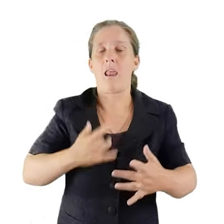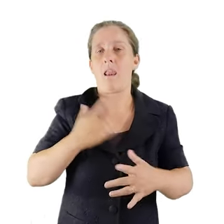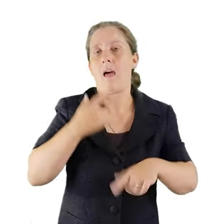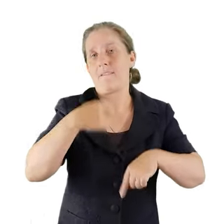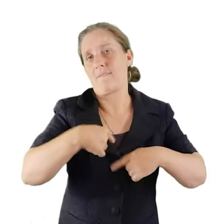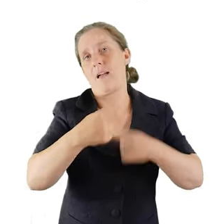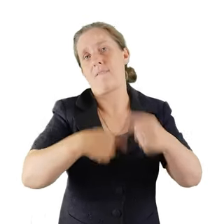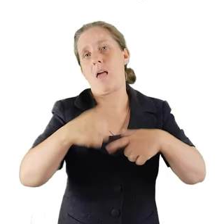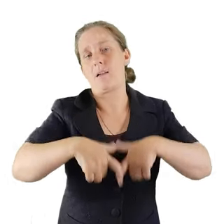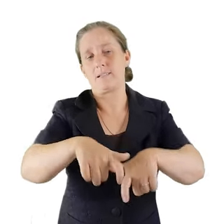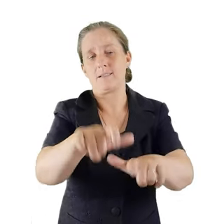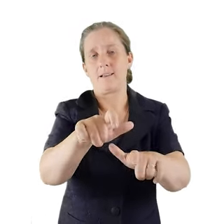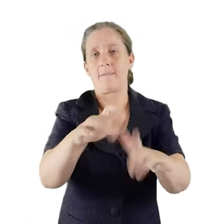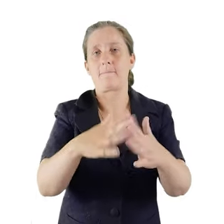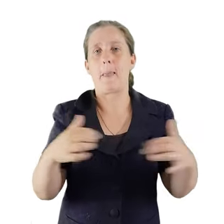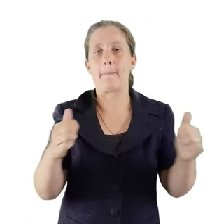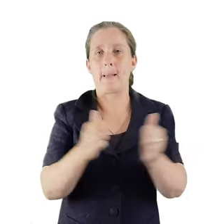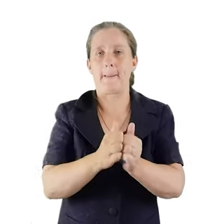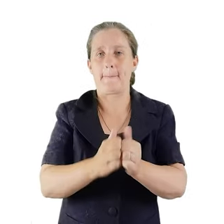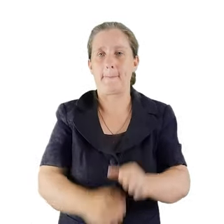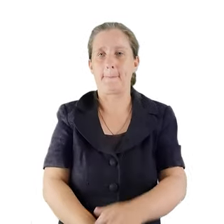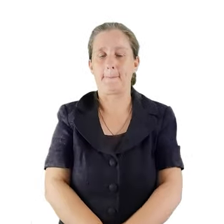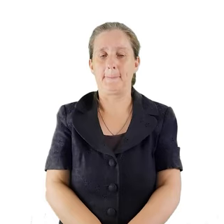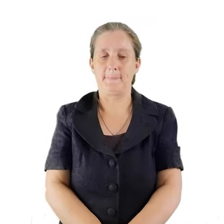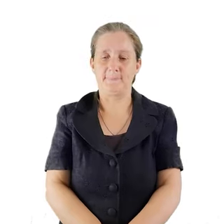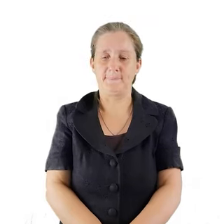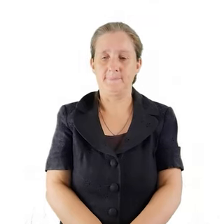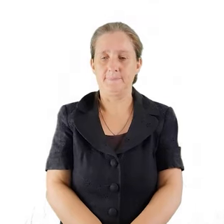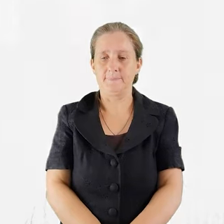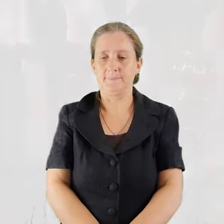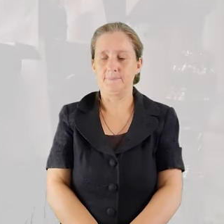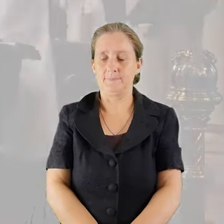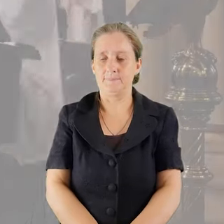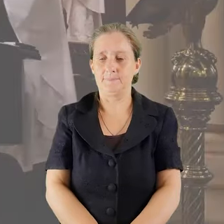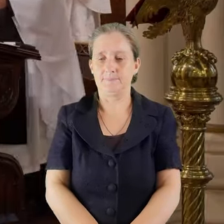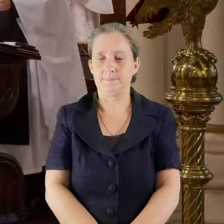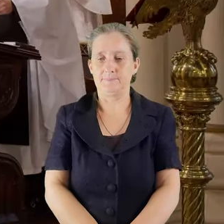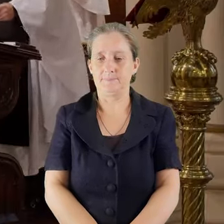life everlasting. Amen.